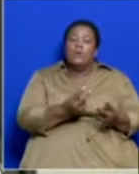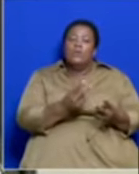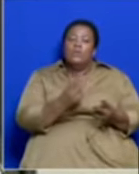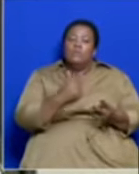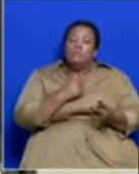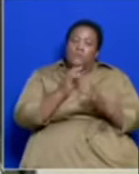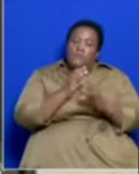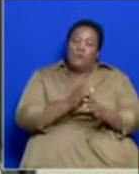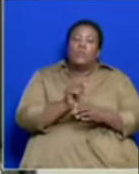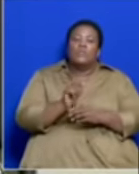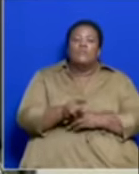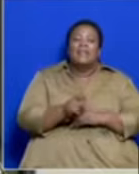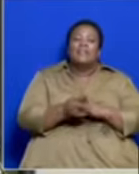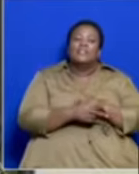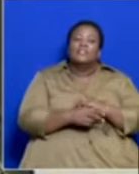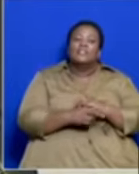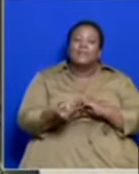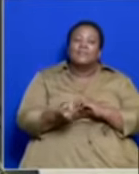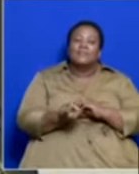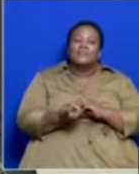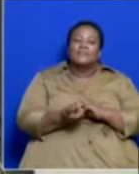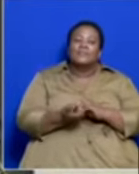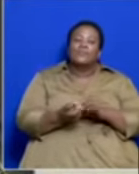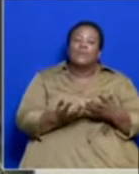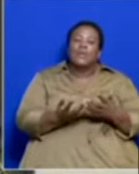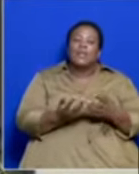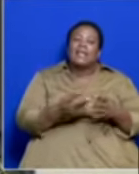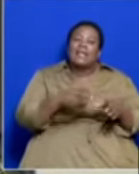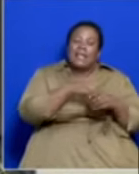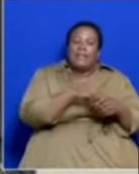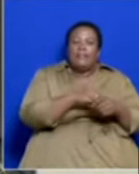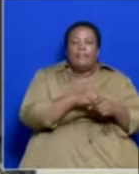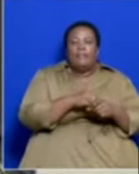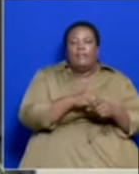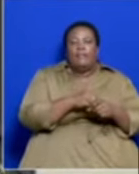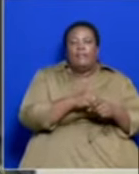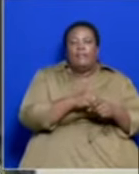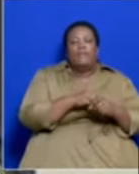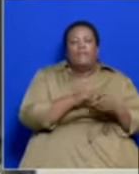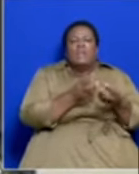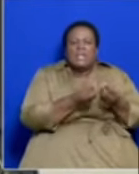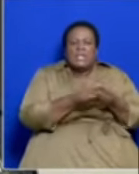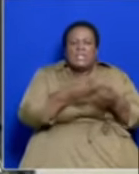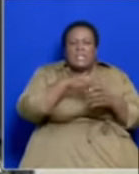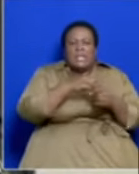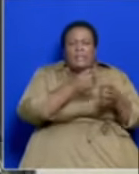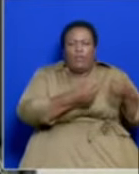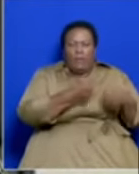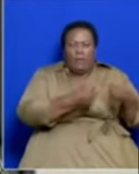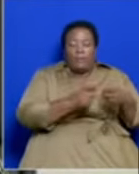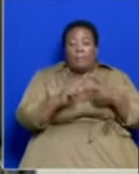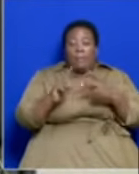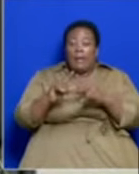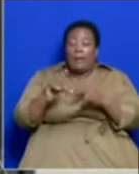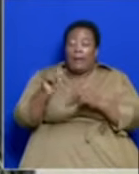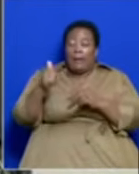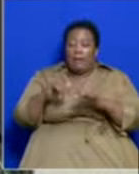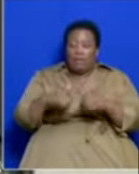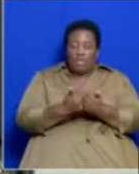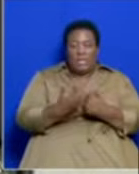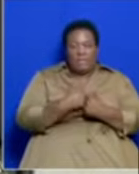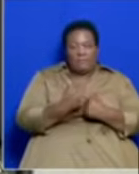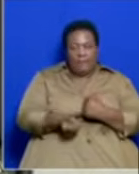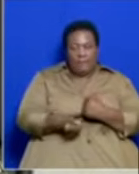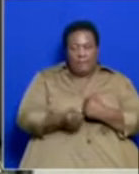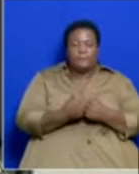theft out of motor vehicle. We have another challenge. I have another challenge in